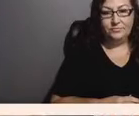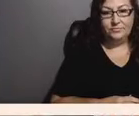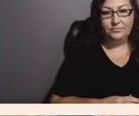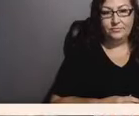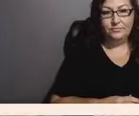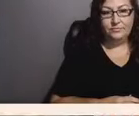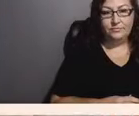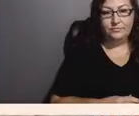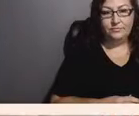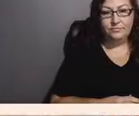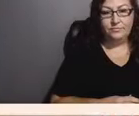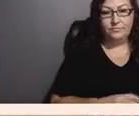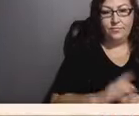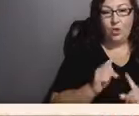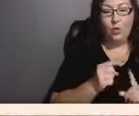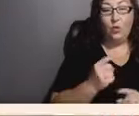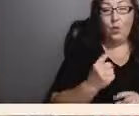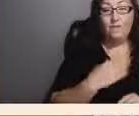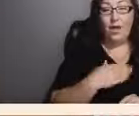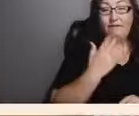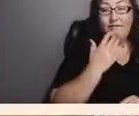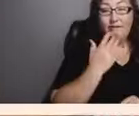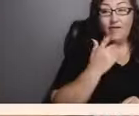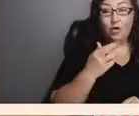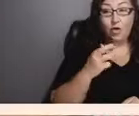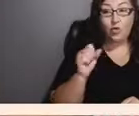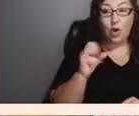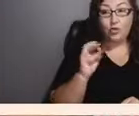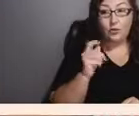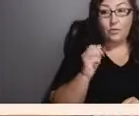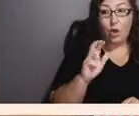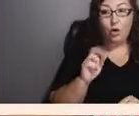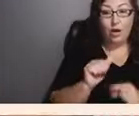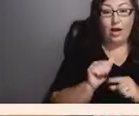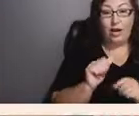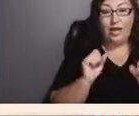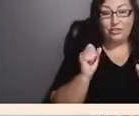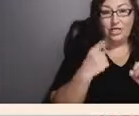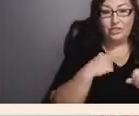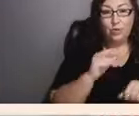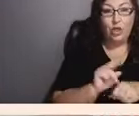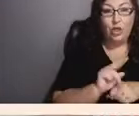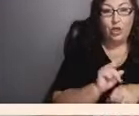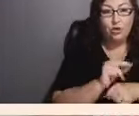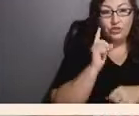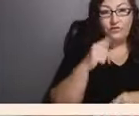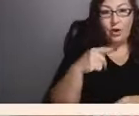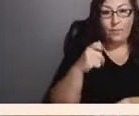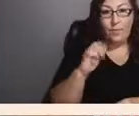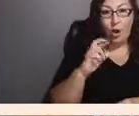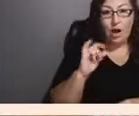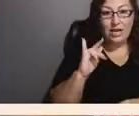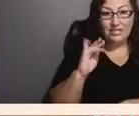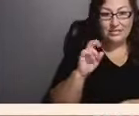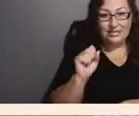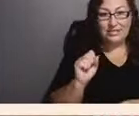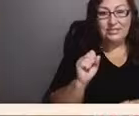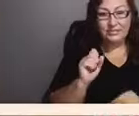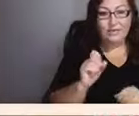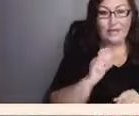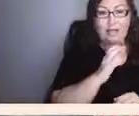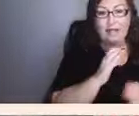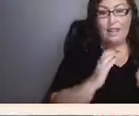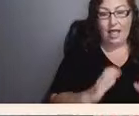One of my favorite gross motor exercises that we utilize at Creative Leaps for Parkinson clients, this is where we give every client in the group